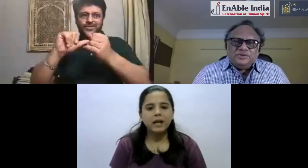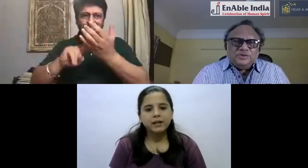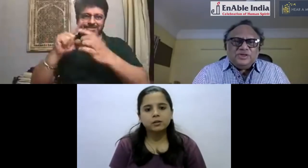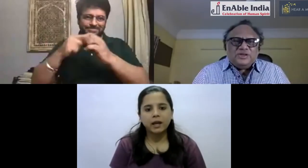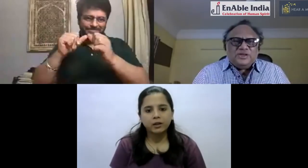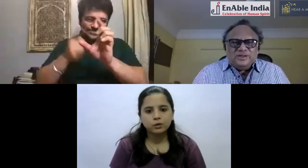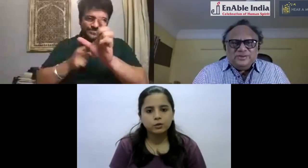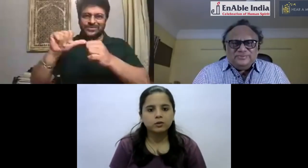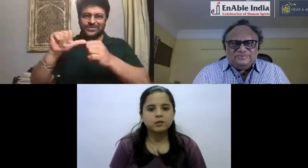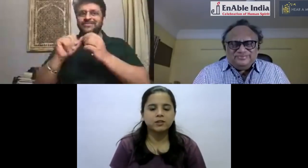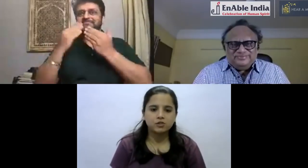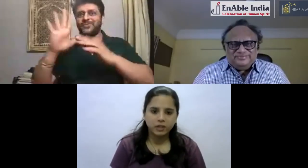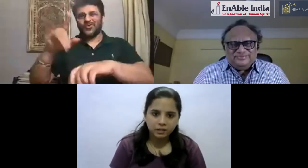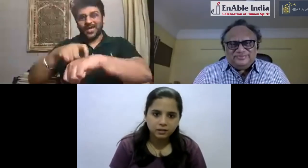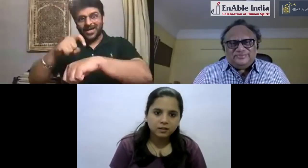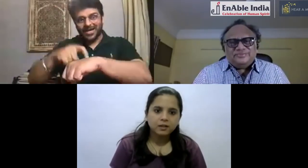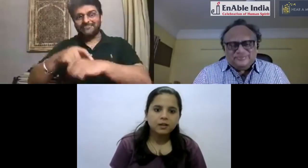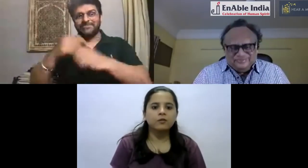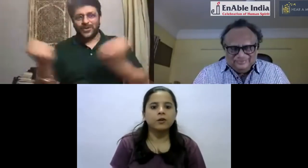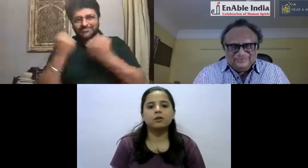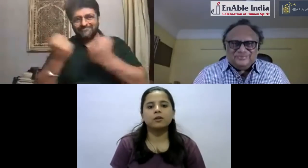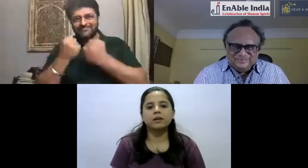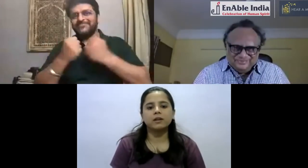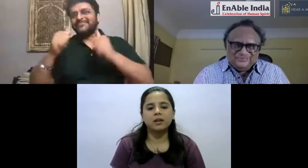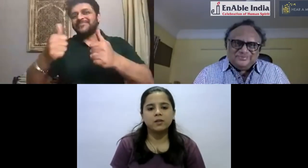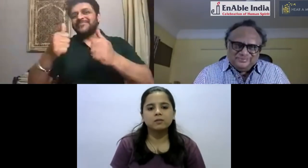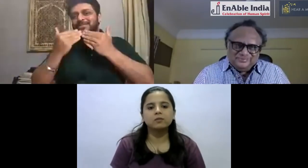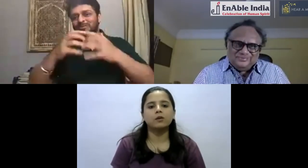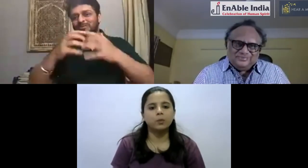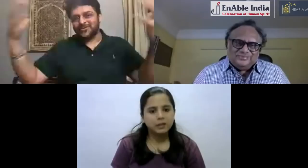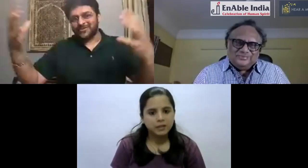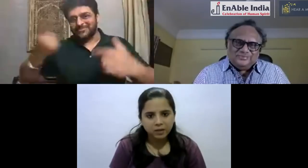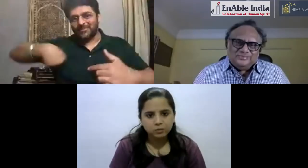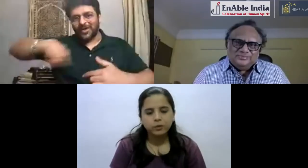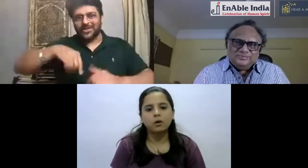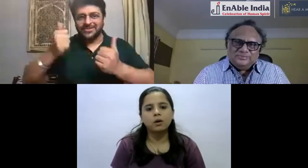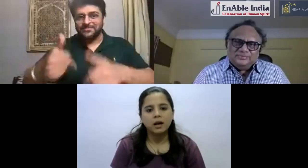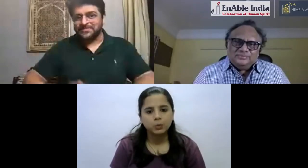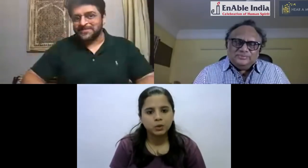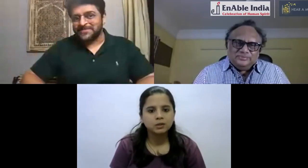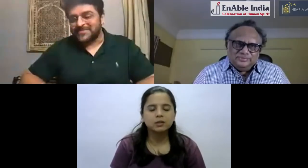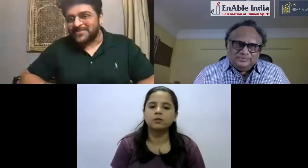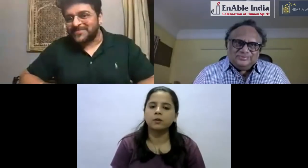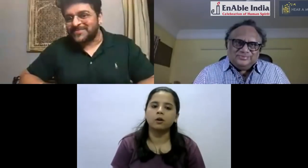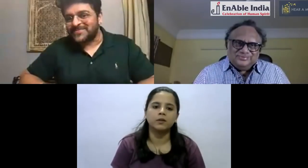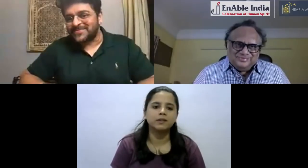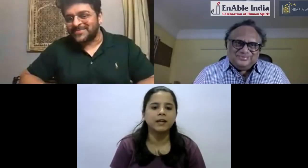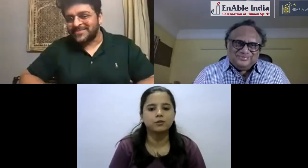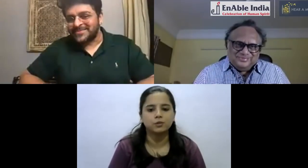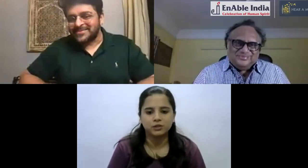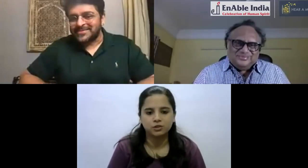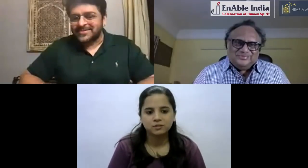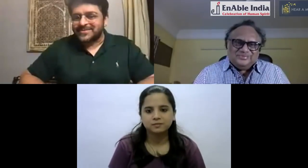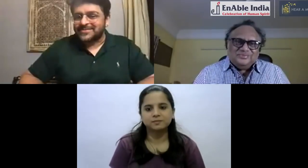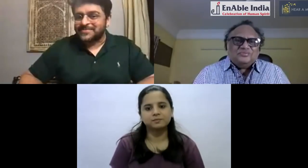I would like to thank you, Dr. Sanjay Jain, for your giving valuable time, for your all hard work, for all of us. Thank you